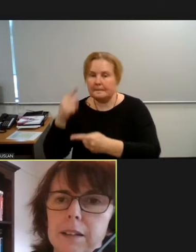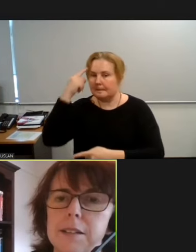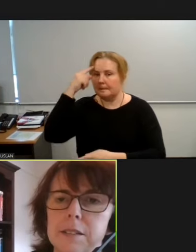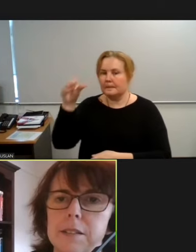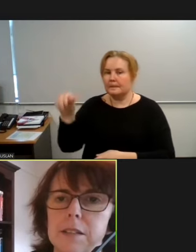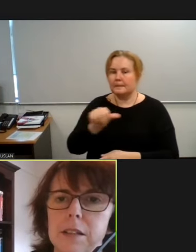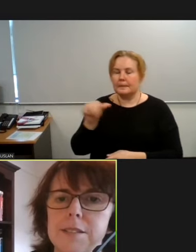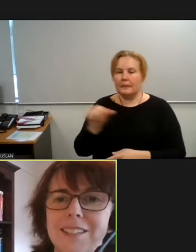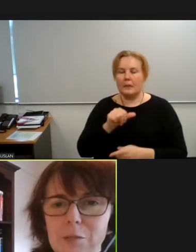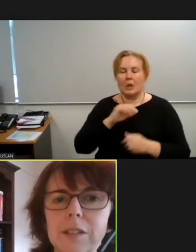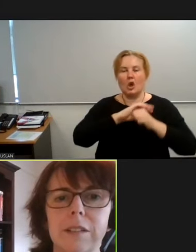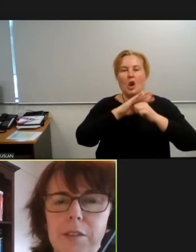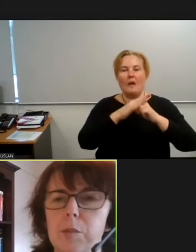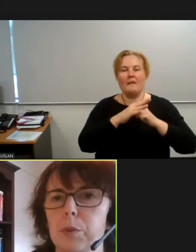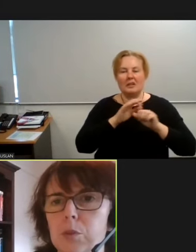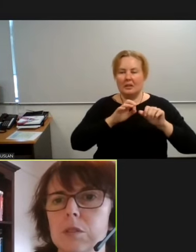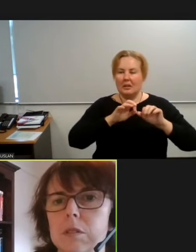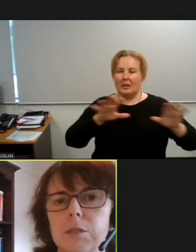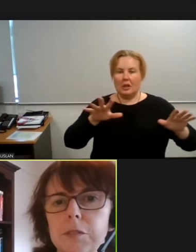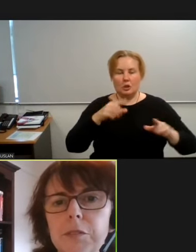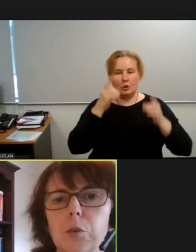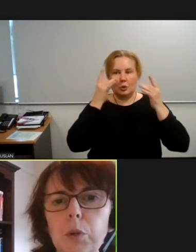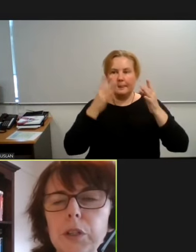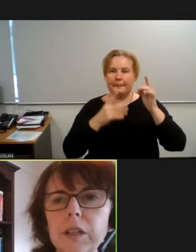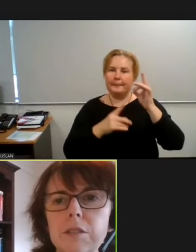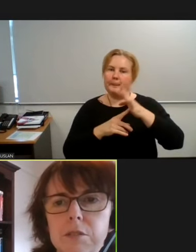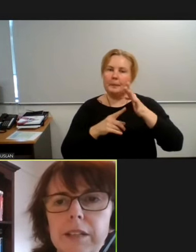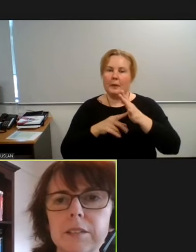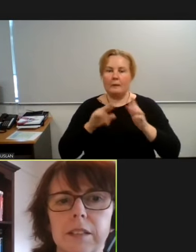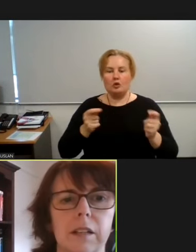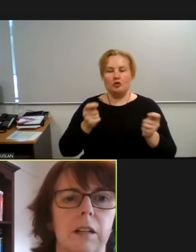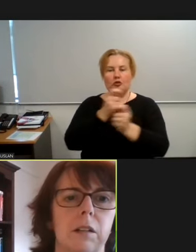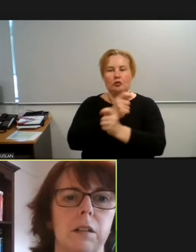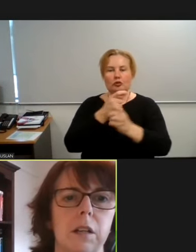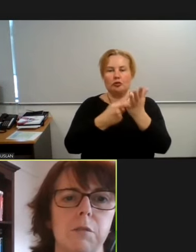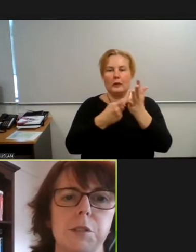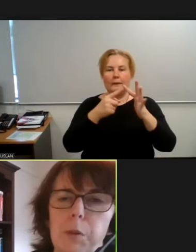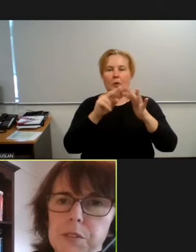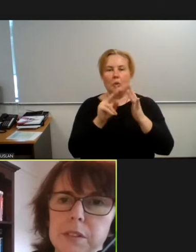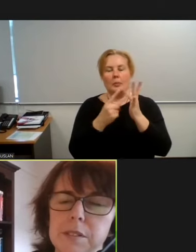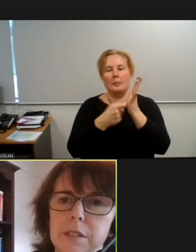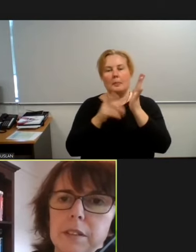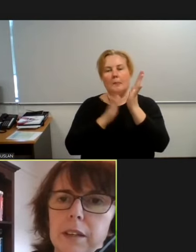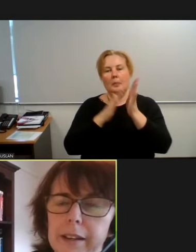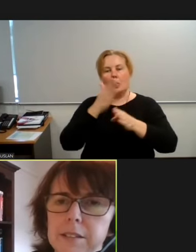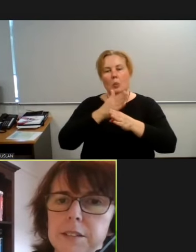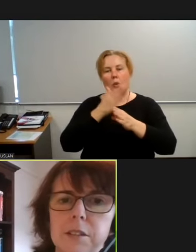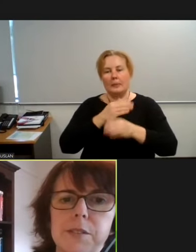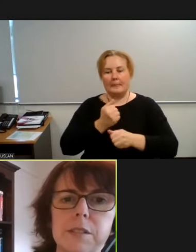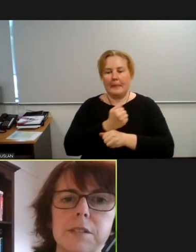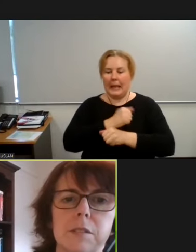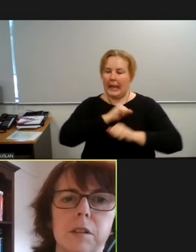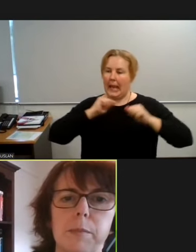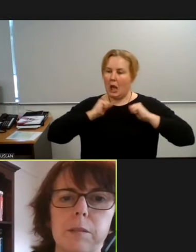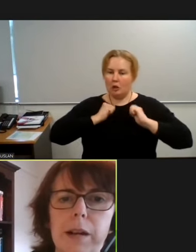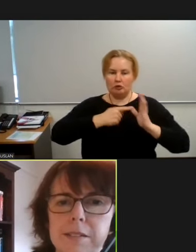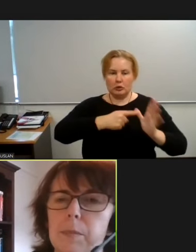really highlighted significantly the importance of the reform work in strengthening our responses and in connecting